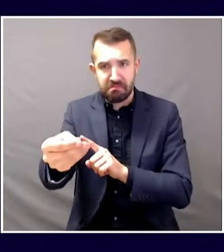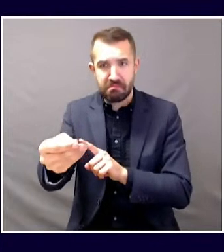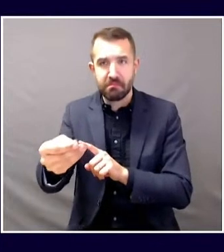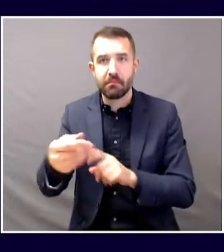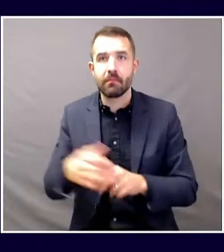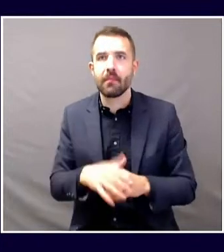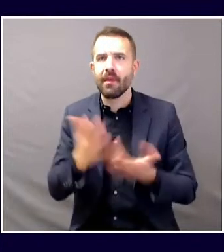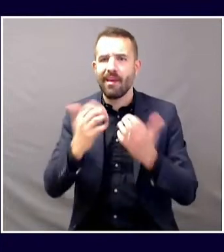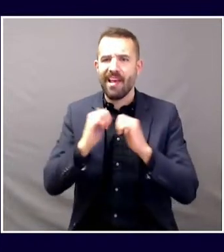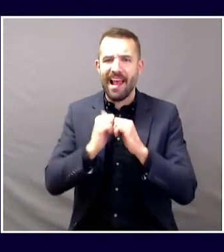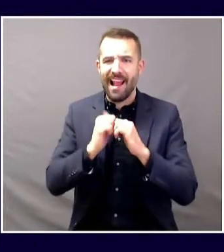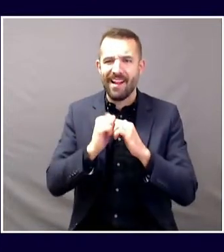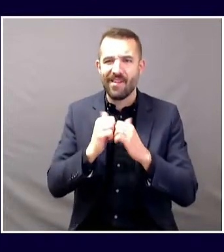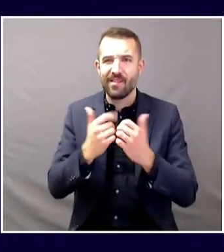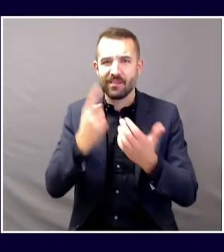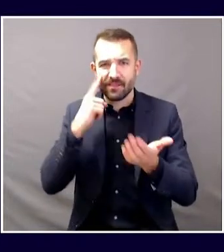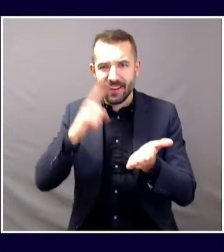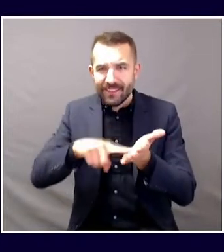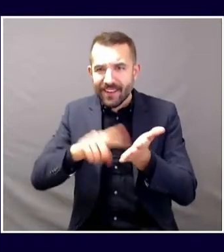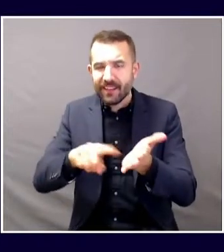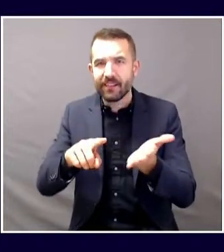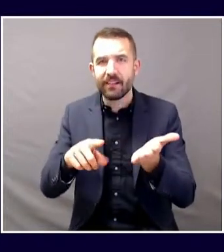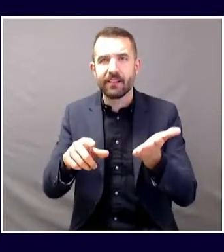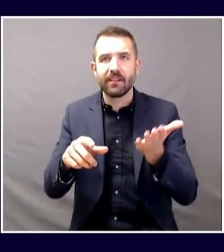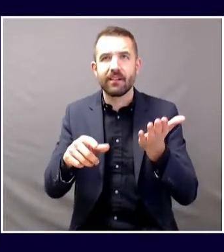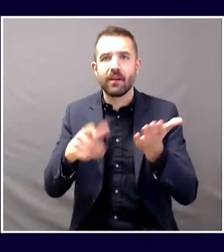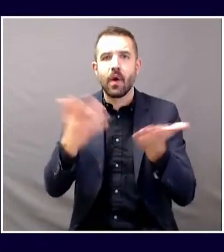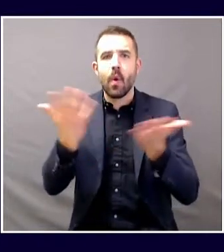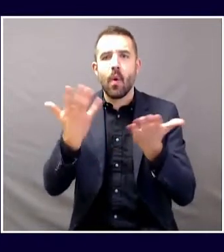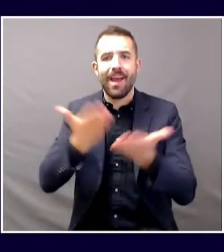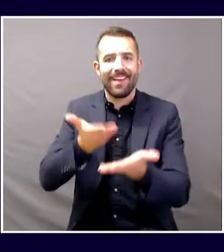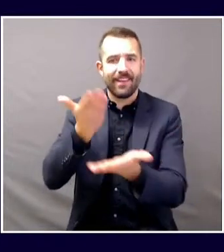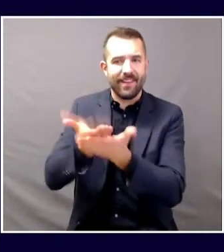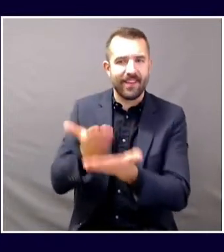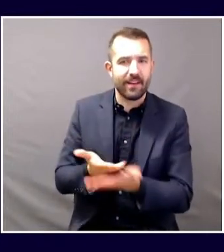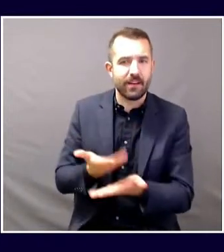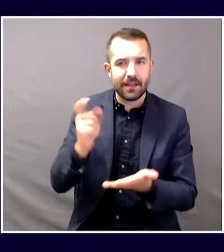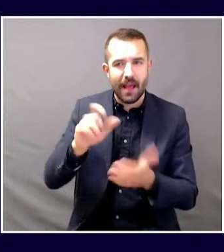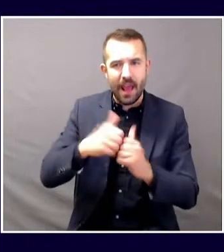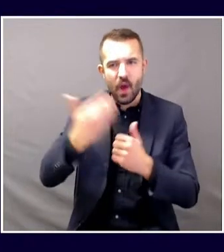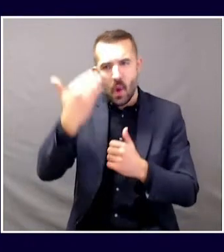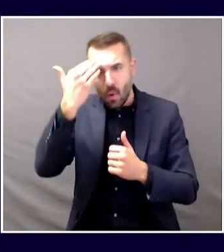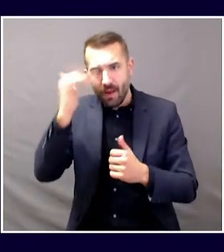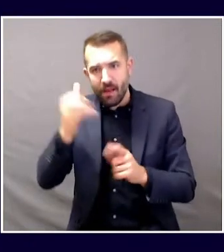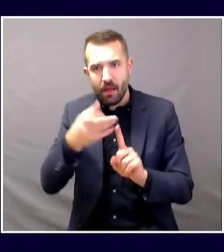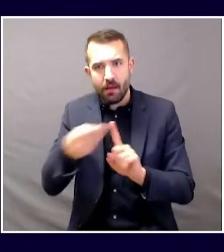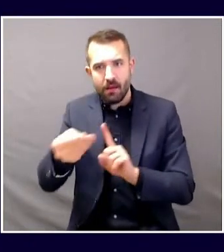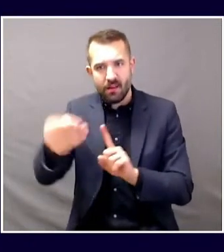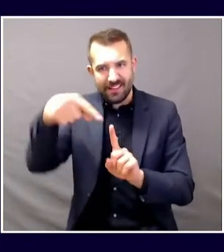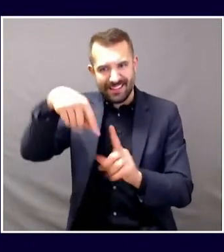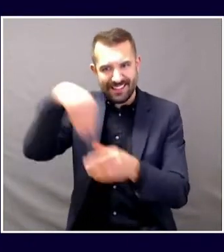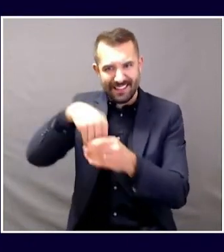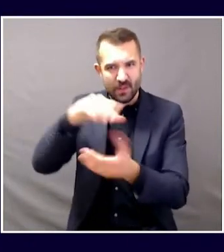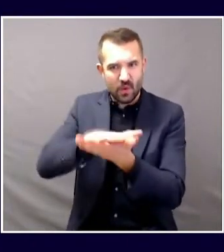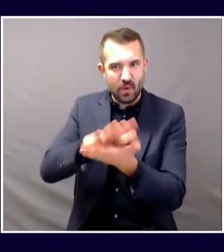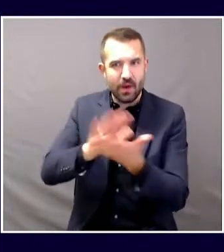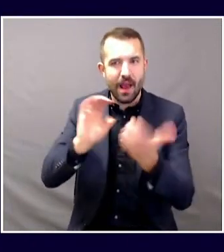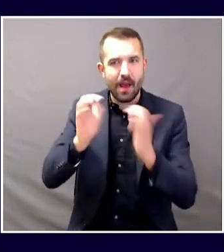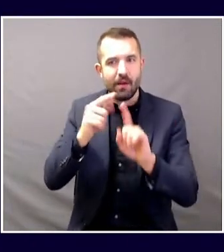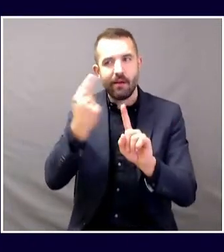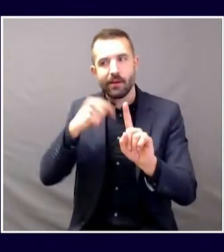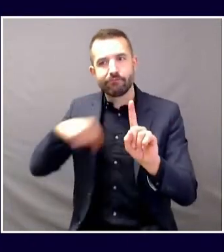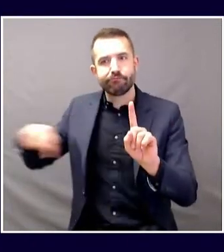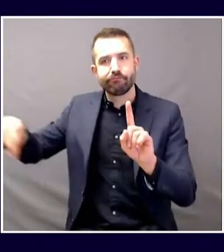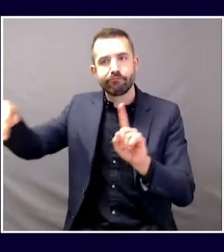are the mechanisms by which you can tell that it's happening in the schools versus happening with community transmission? Great. So Eric, let me first start